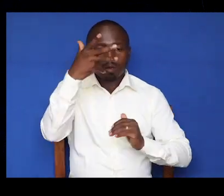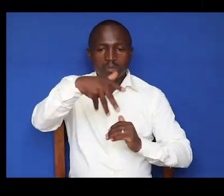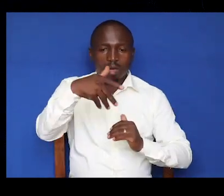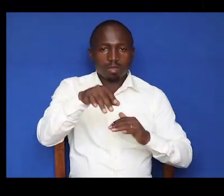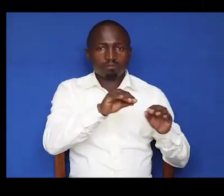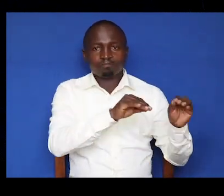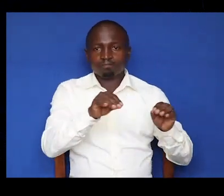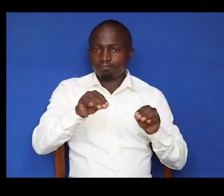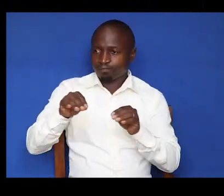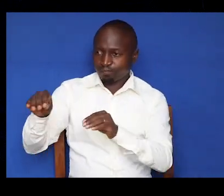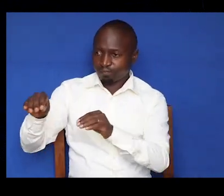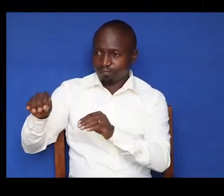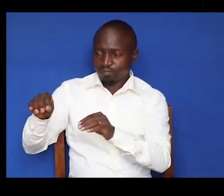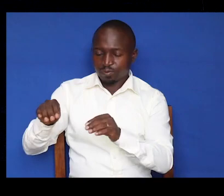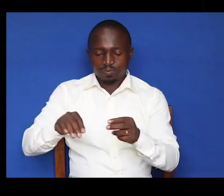Two,